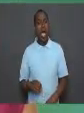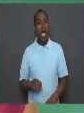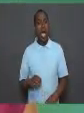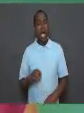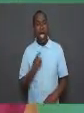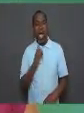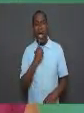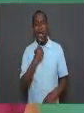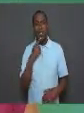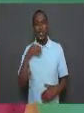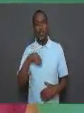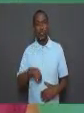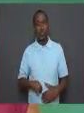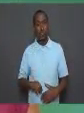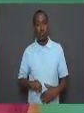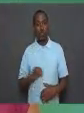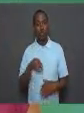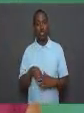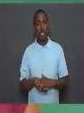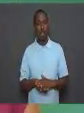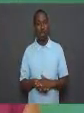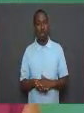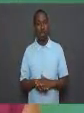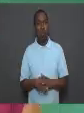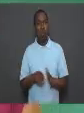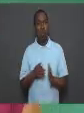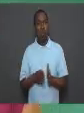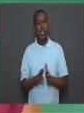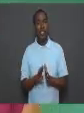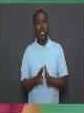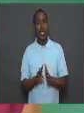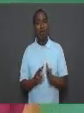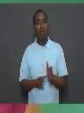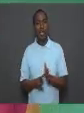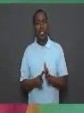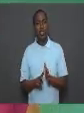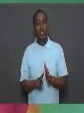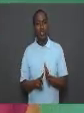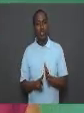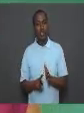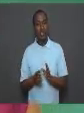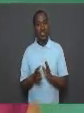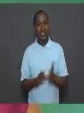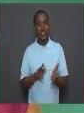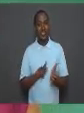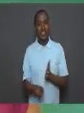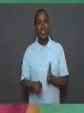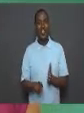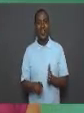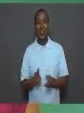most of the bacteria and viruses that get into the body through